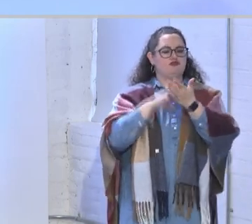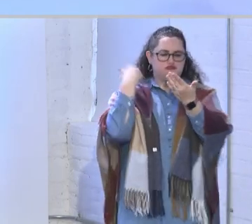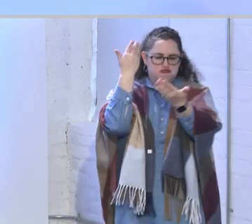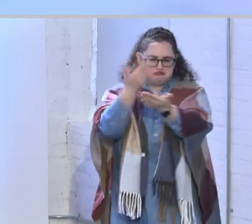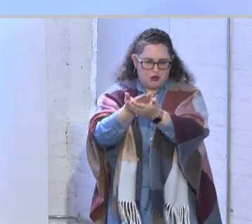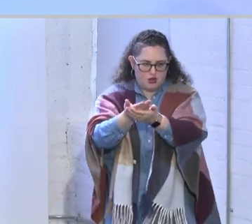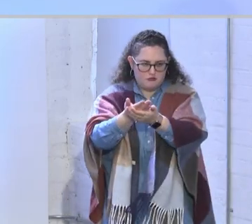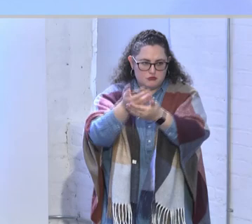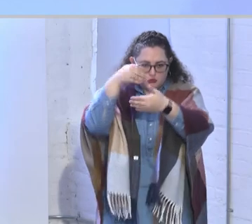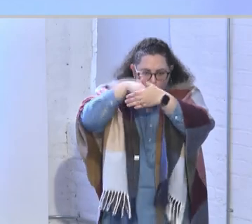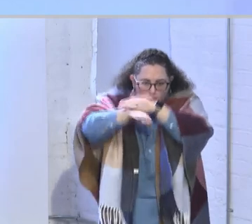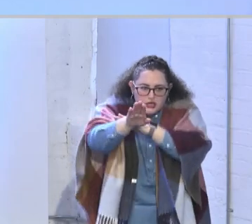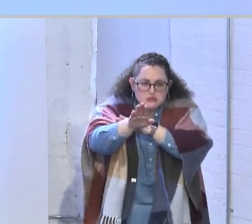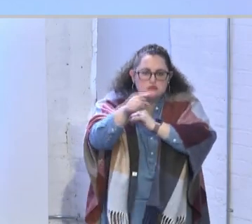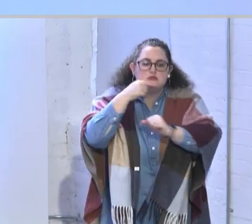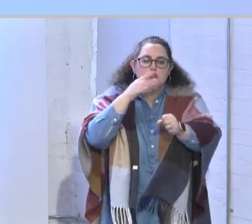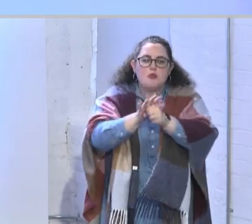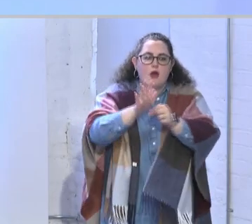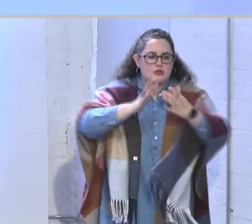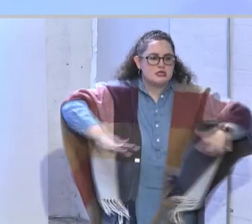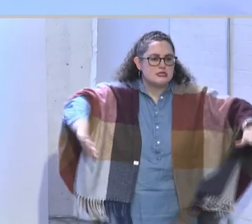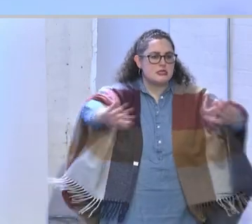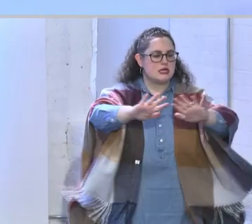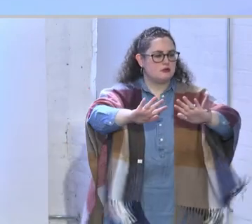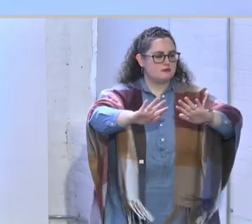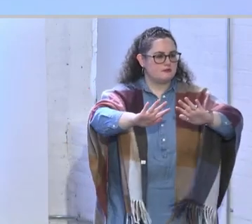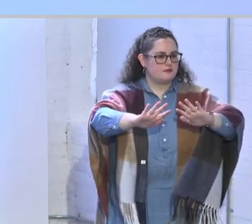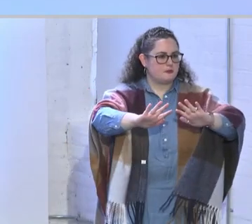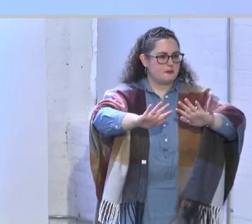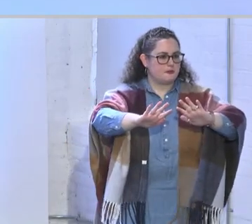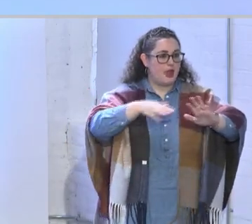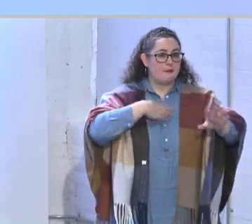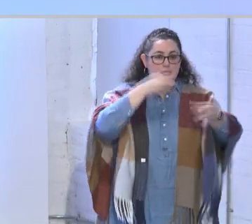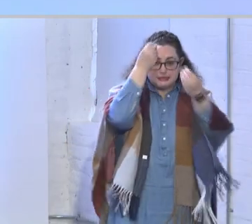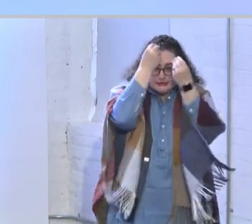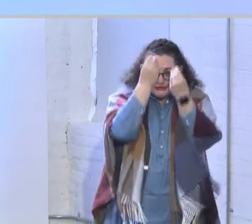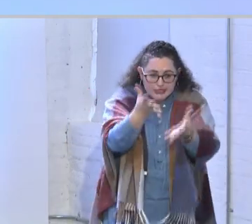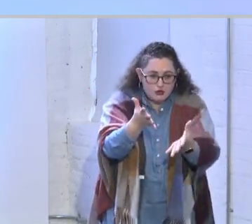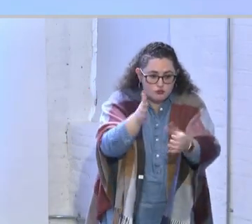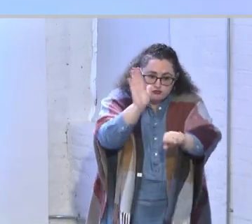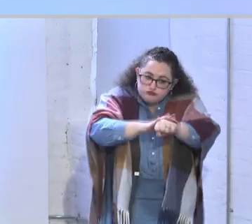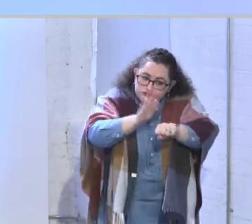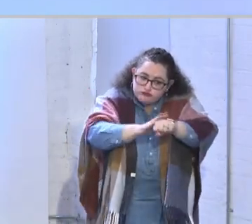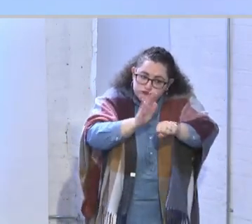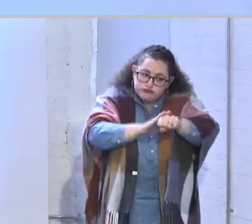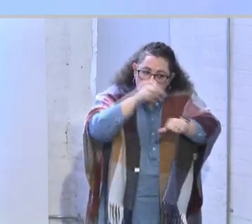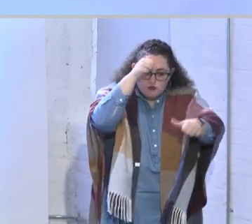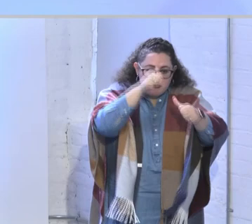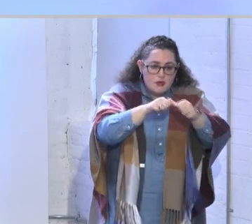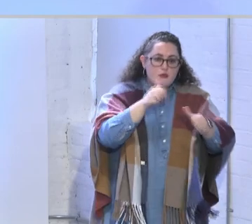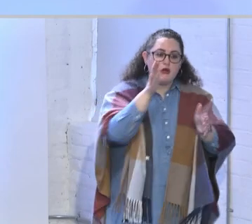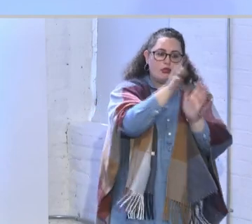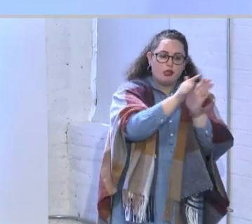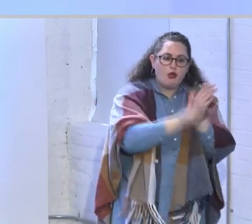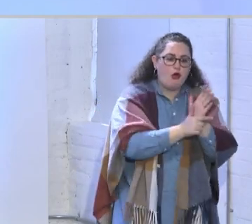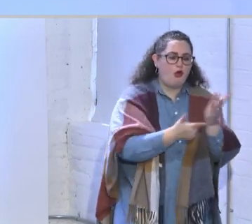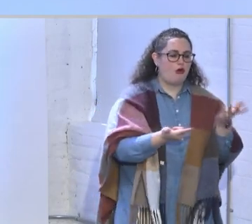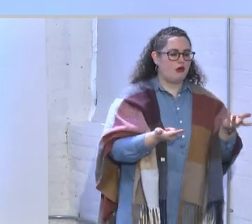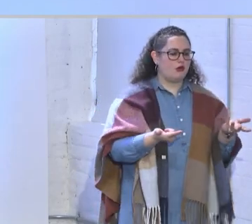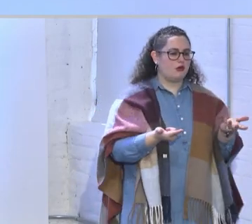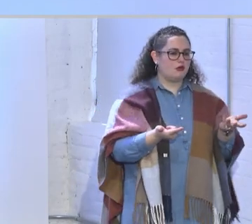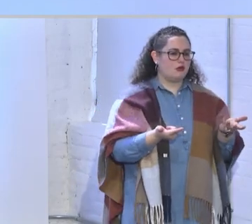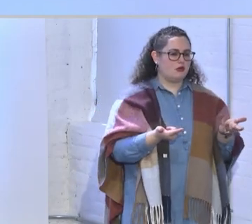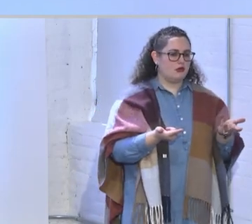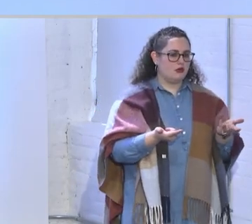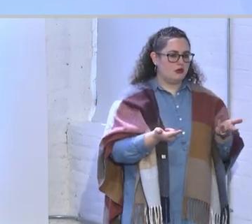you to remember, I want to set this as a memorial. I'm going to tell you, I'm going to remind you of the law. And so we have Deuteronomy.